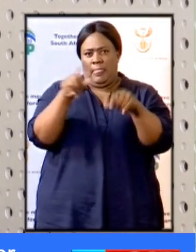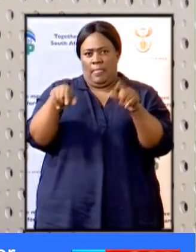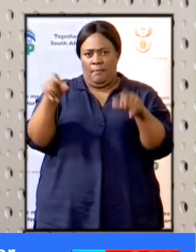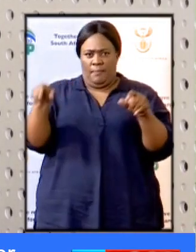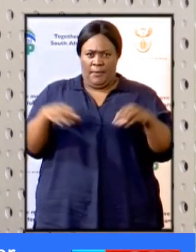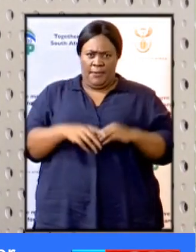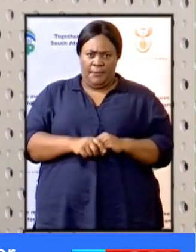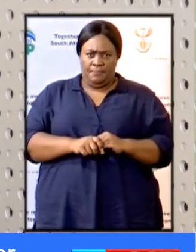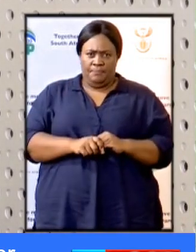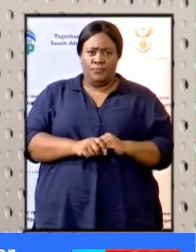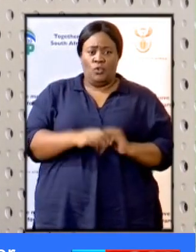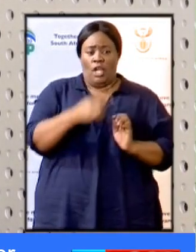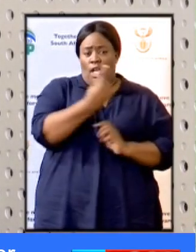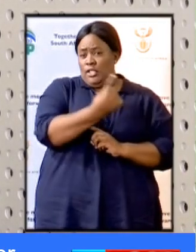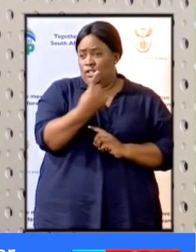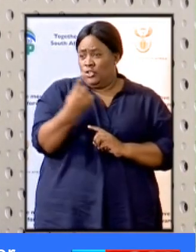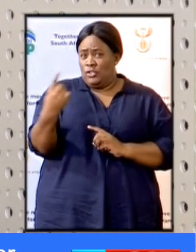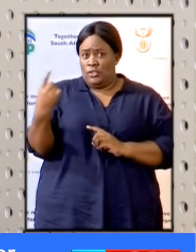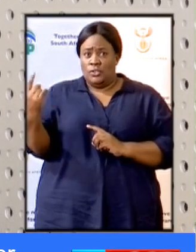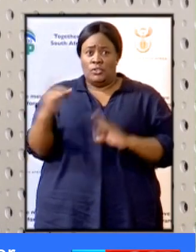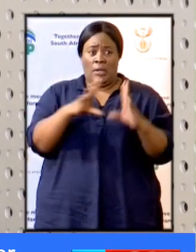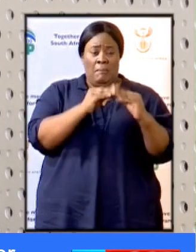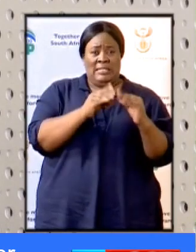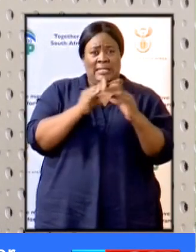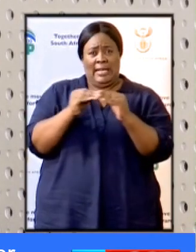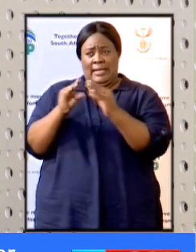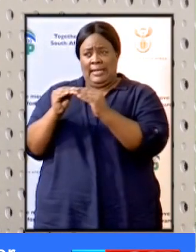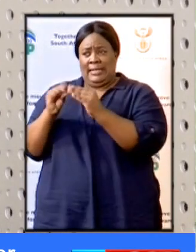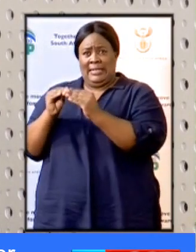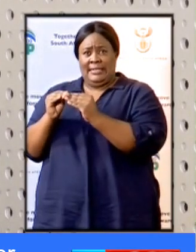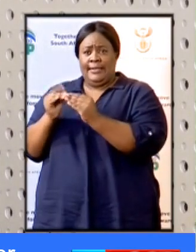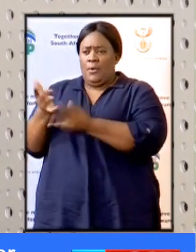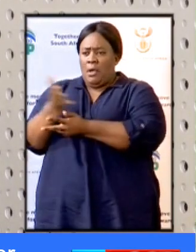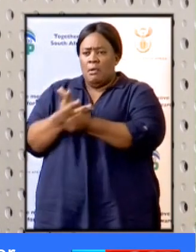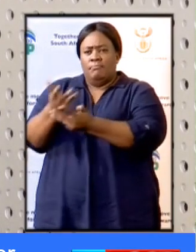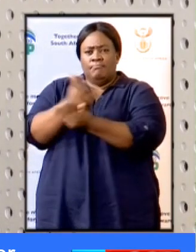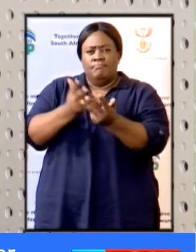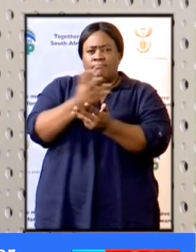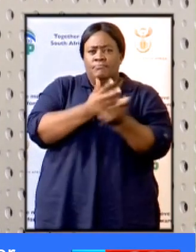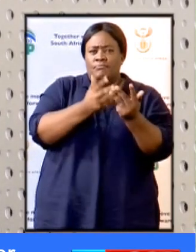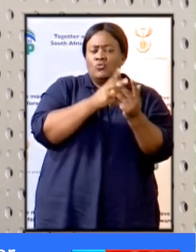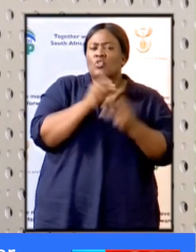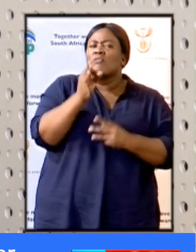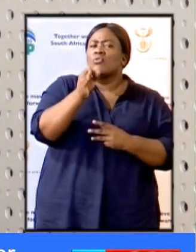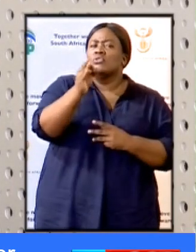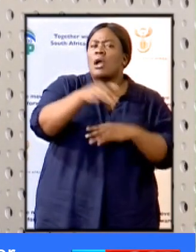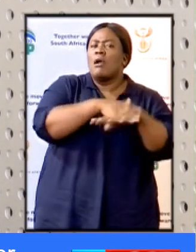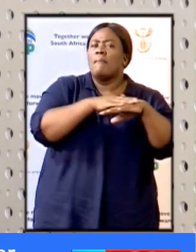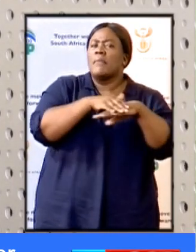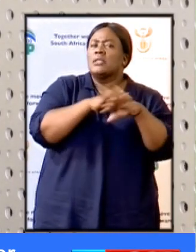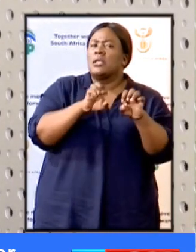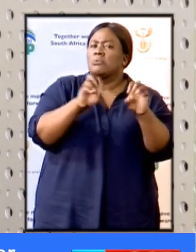each meeting, we were deliberating on the future of basic education